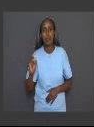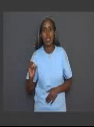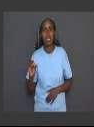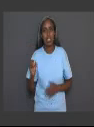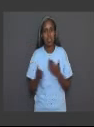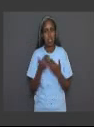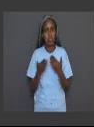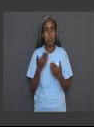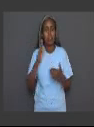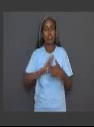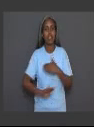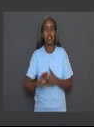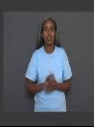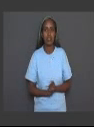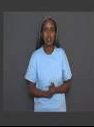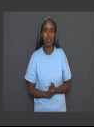simple interest.